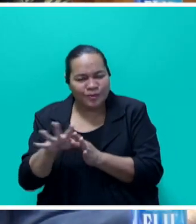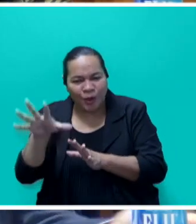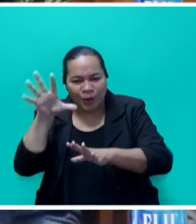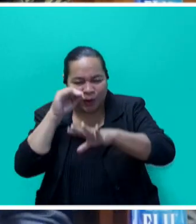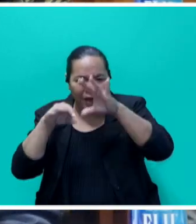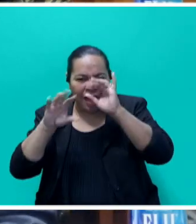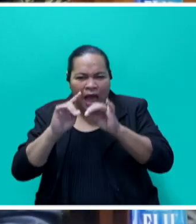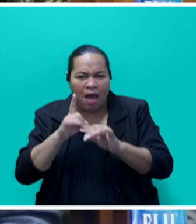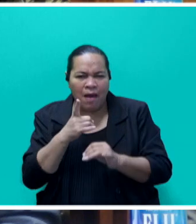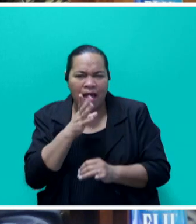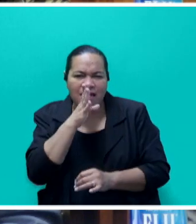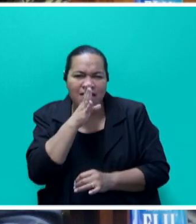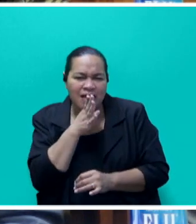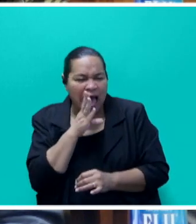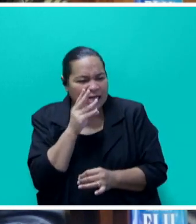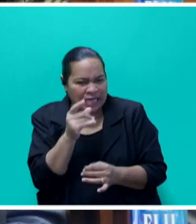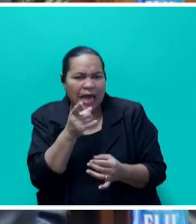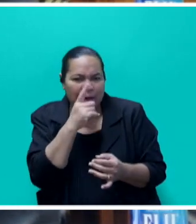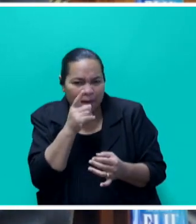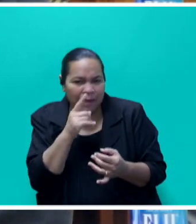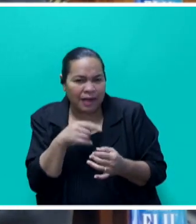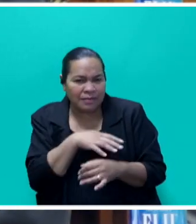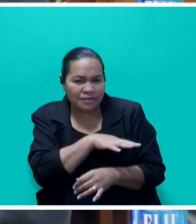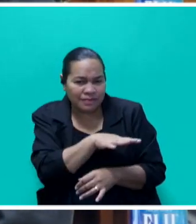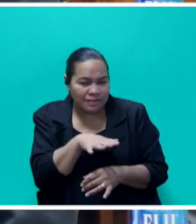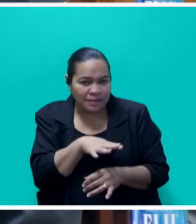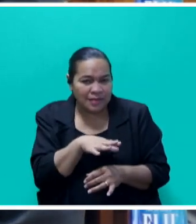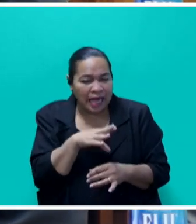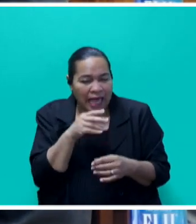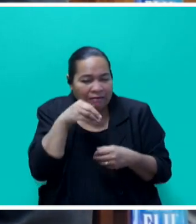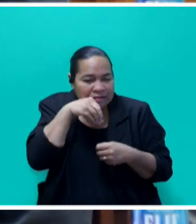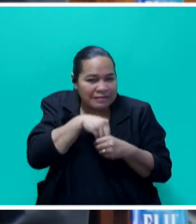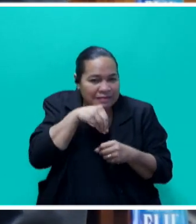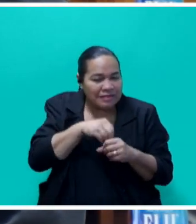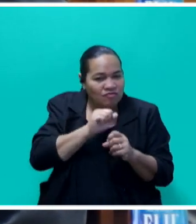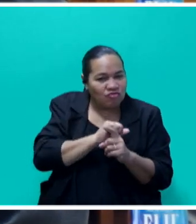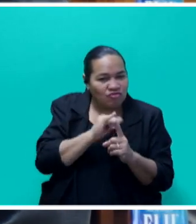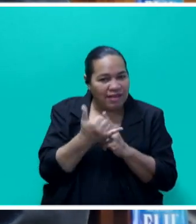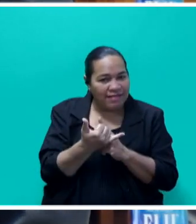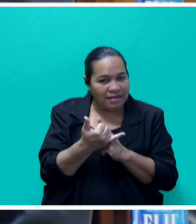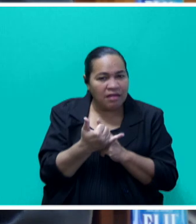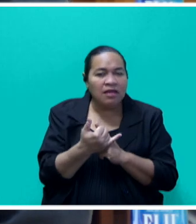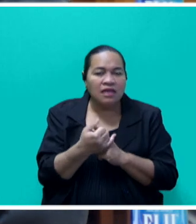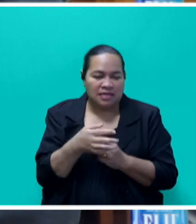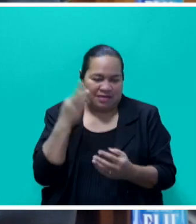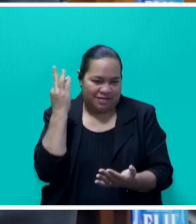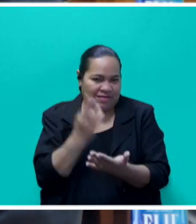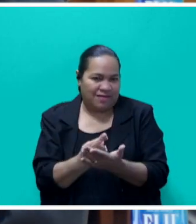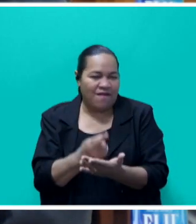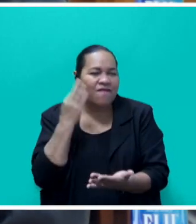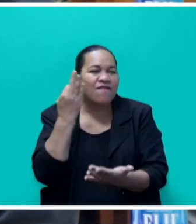But unfortunately, there are still elements within our society, and this is a fact, and this is a